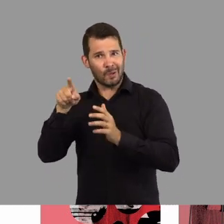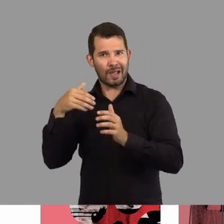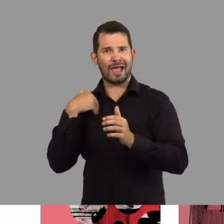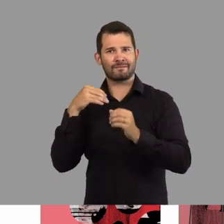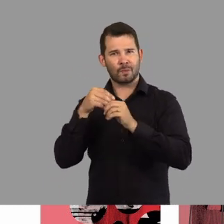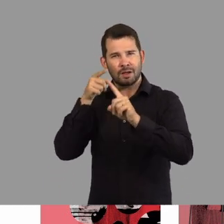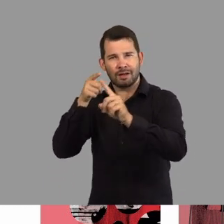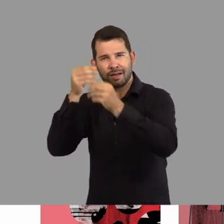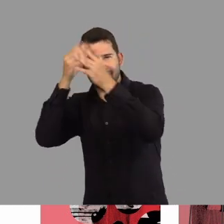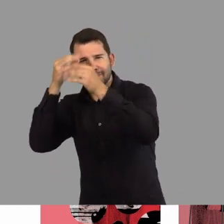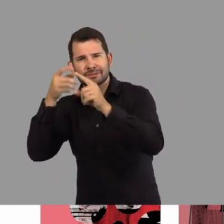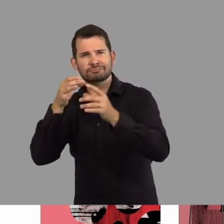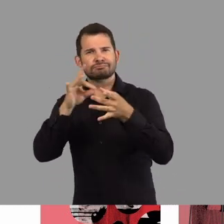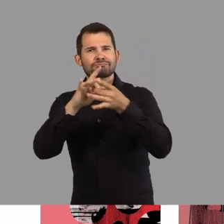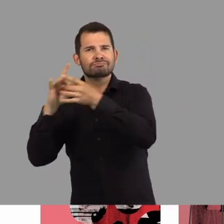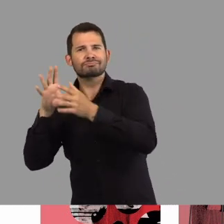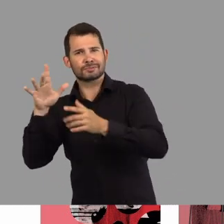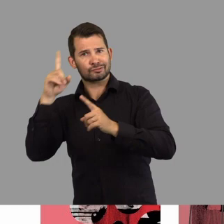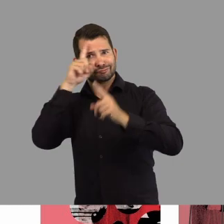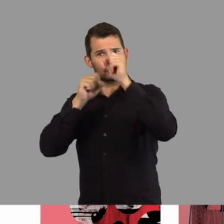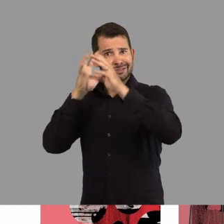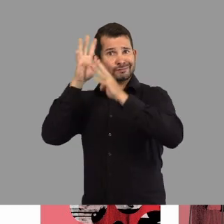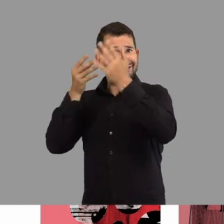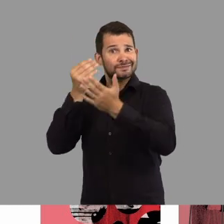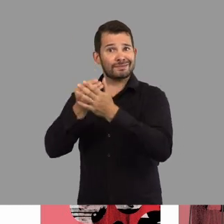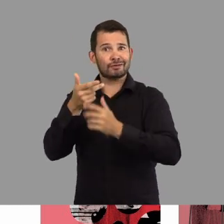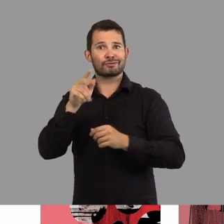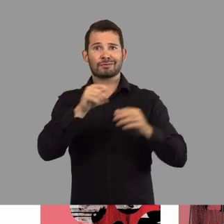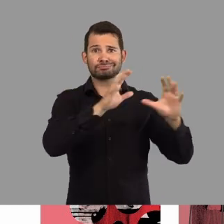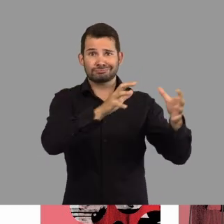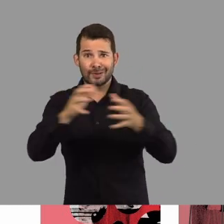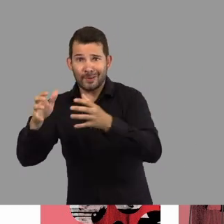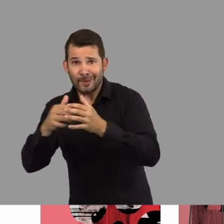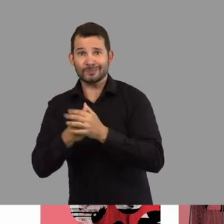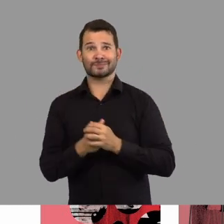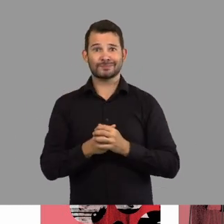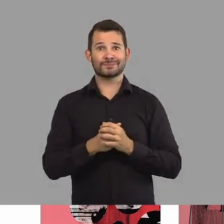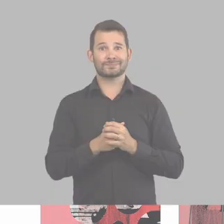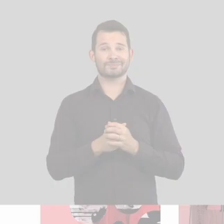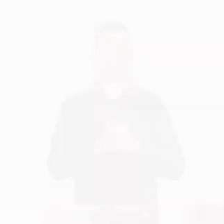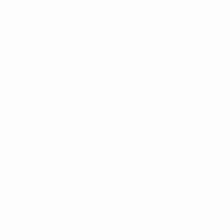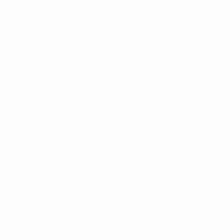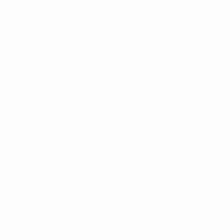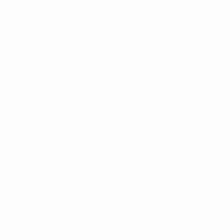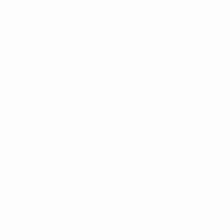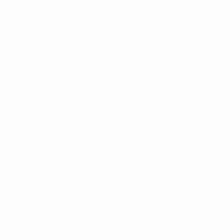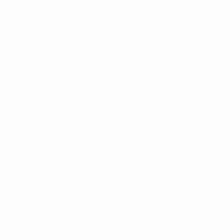out for more videos with details about the other Strategic Innovation Fund grant components.